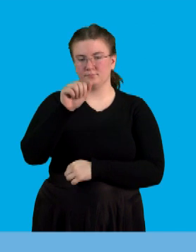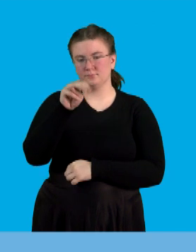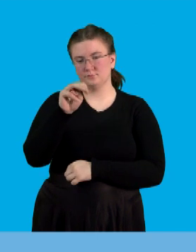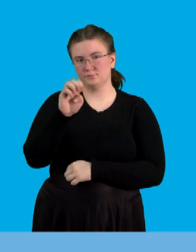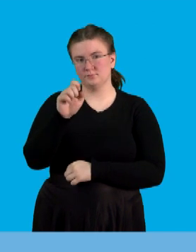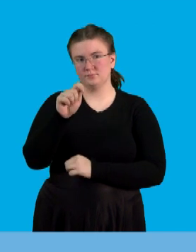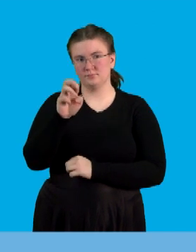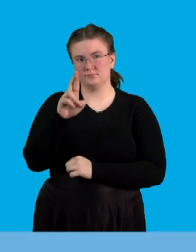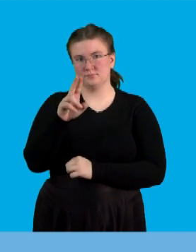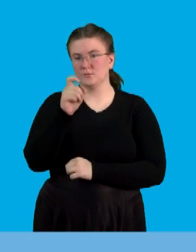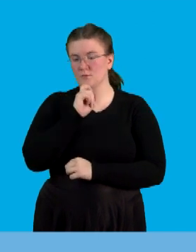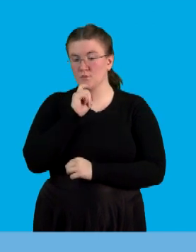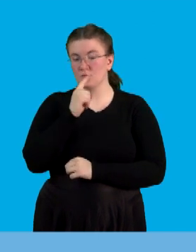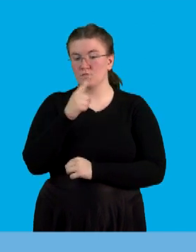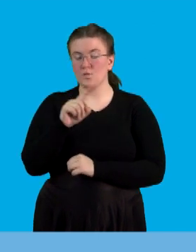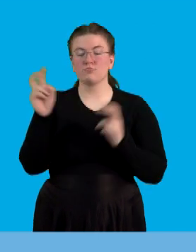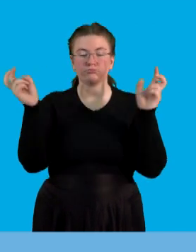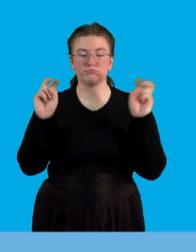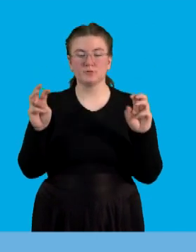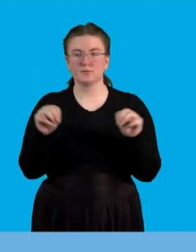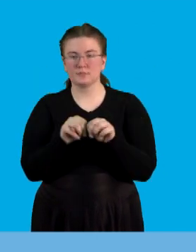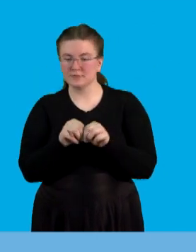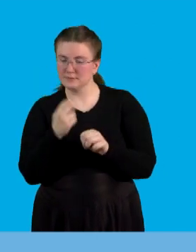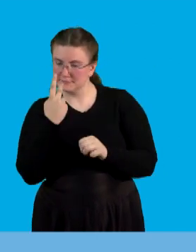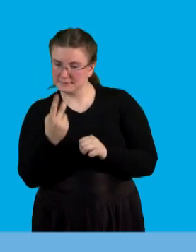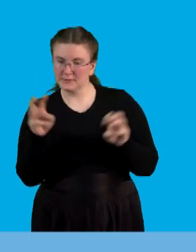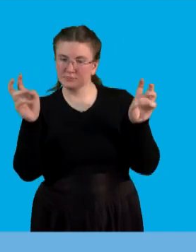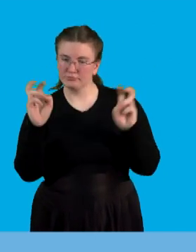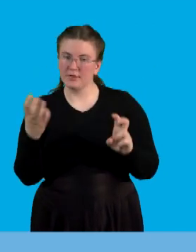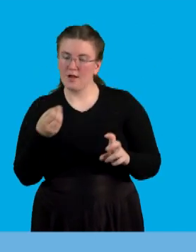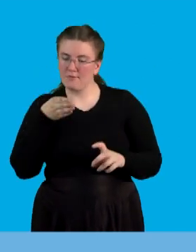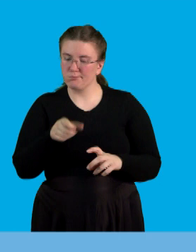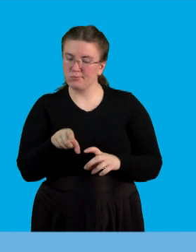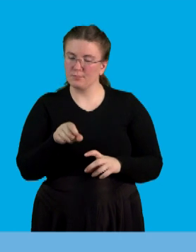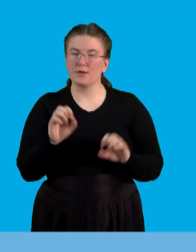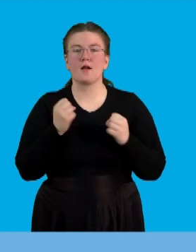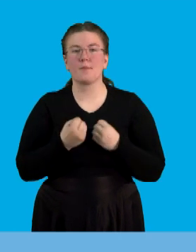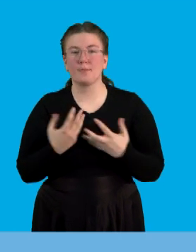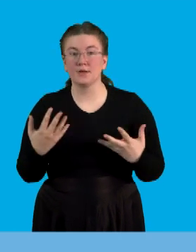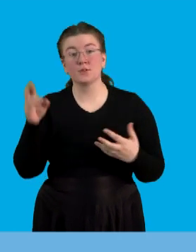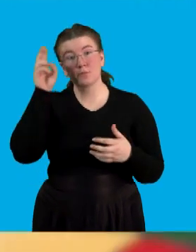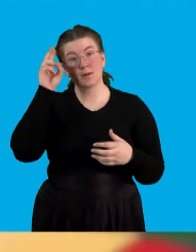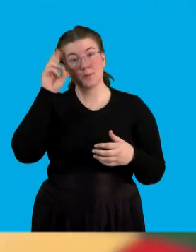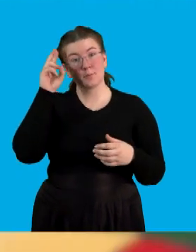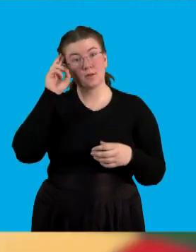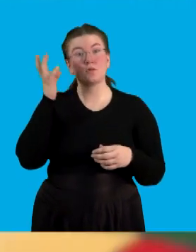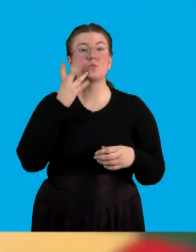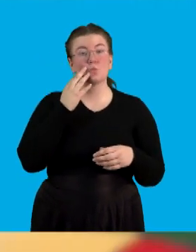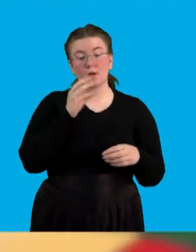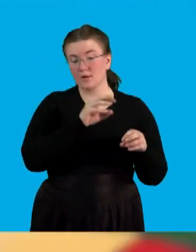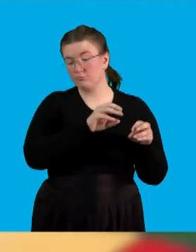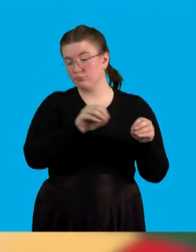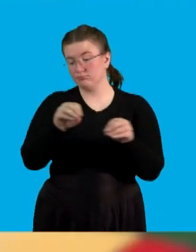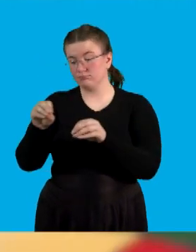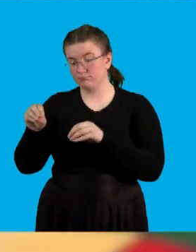So the ammeter is used to measure the current, how much current we have in the circuit. And remember, in series, the current is going to